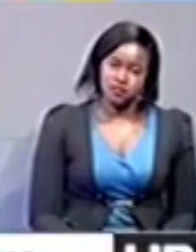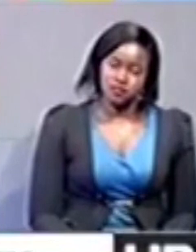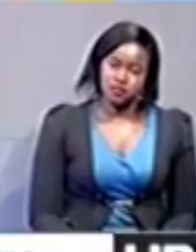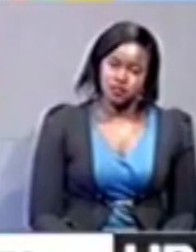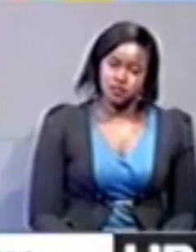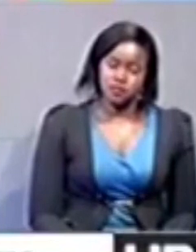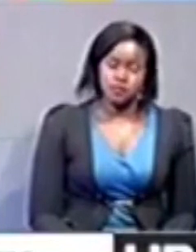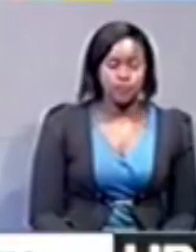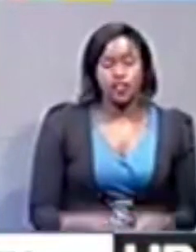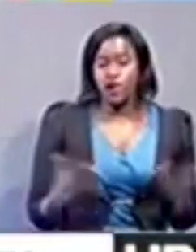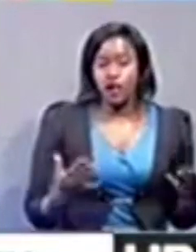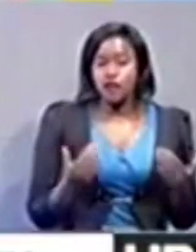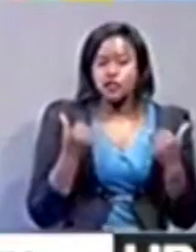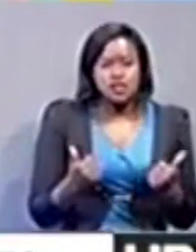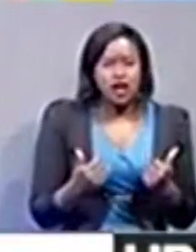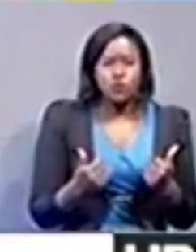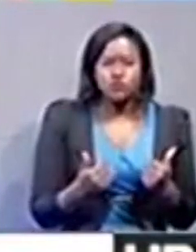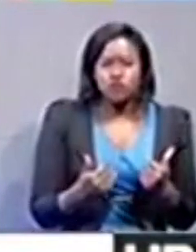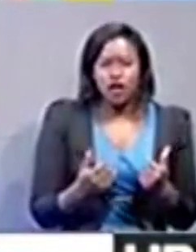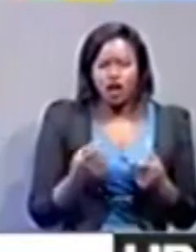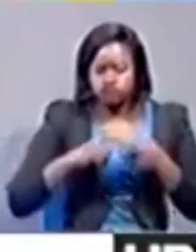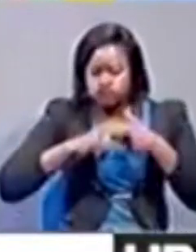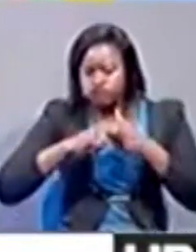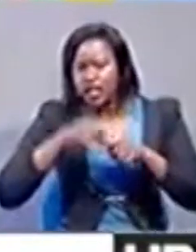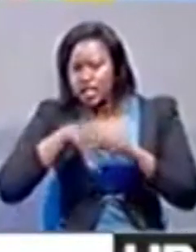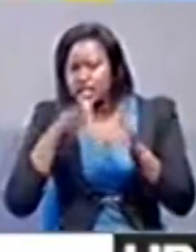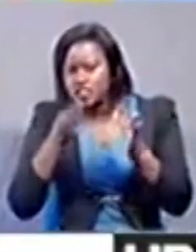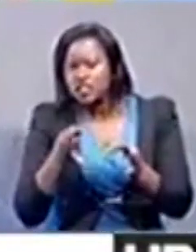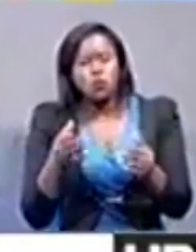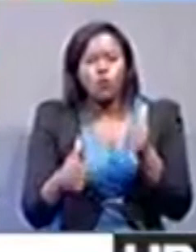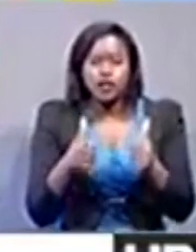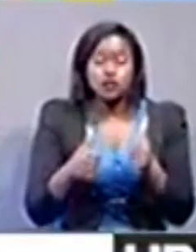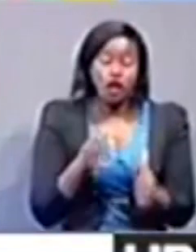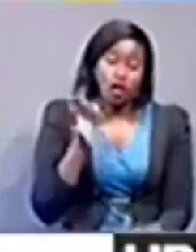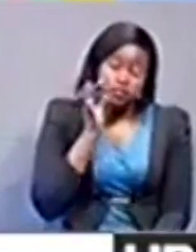And what is this cargo comprised of? It's our coffee.